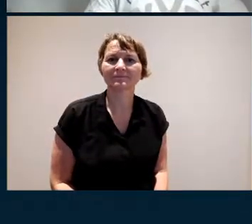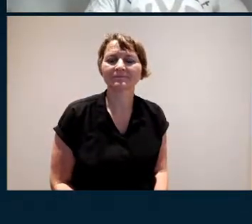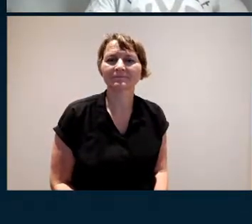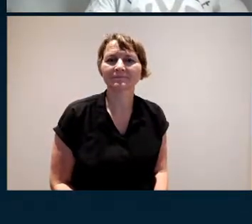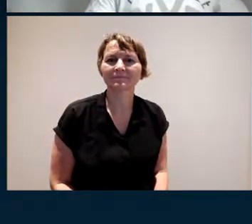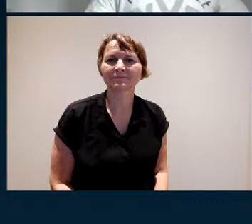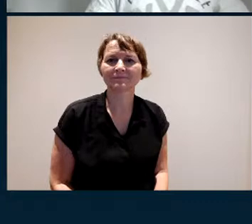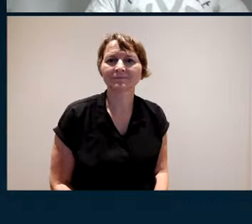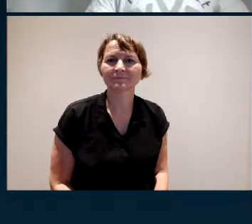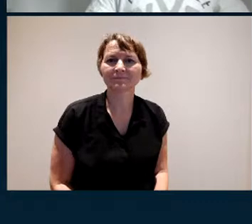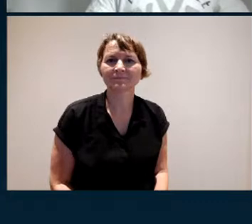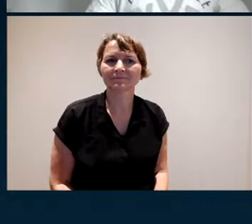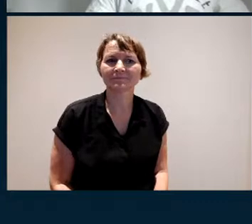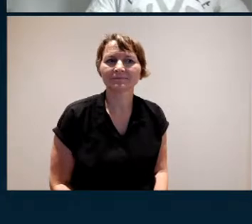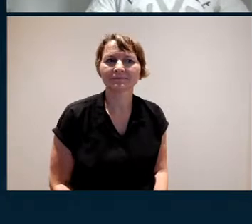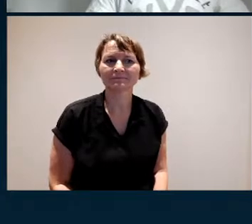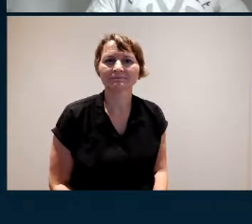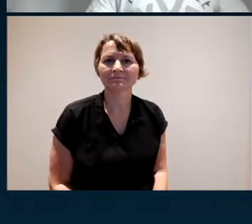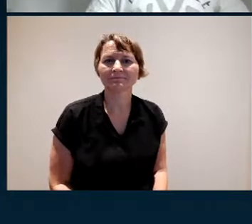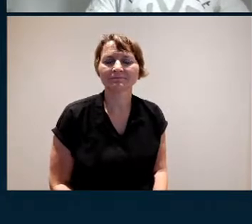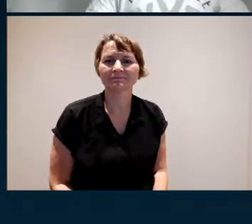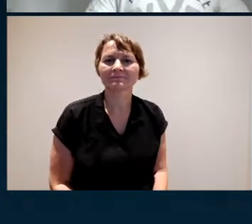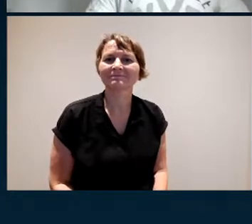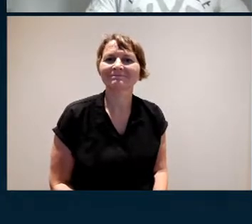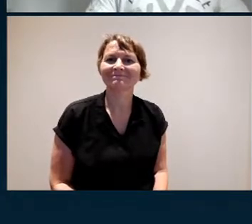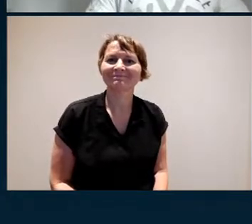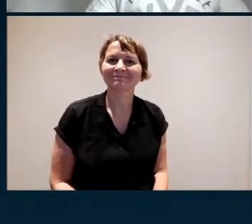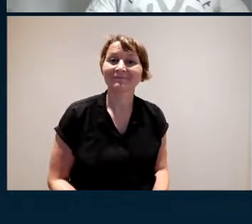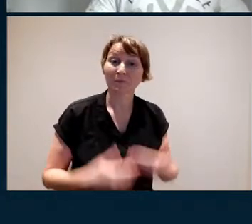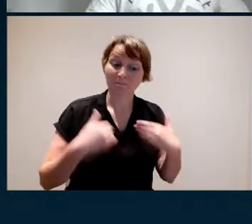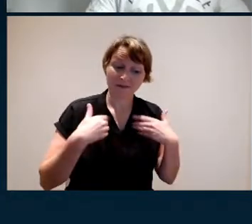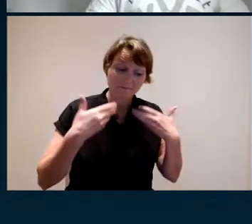Thank you for this opportunity at Azure Thursday.